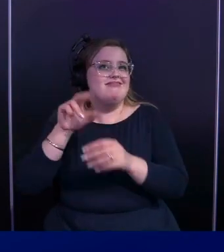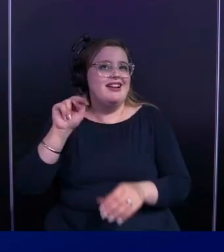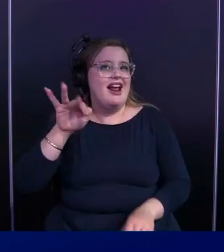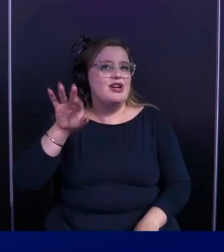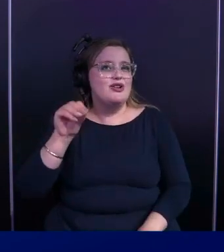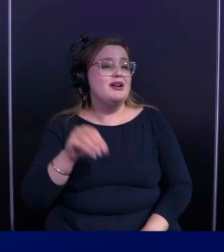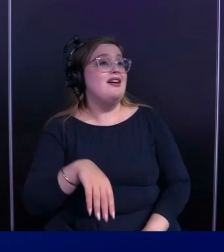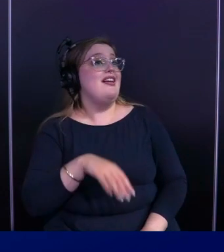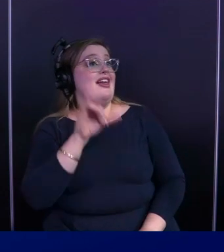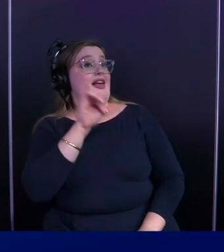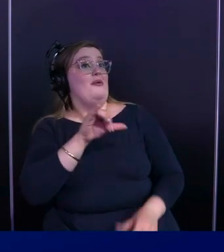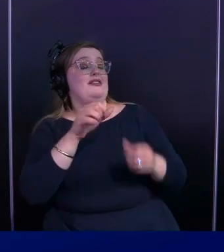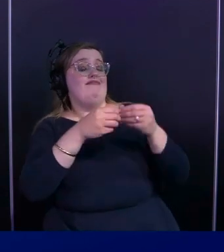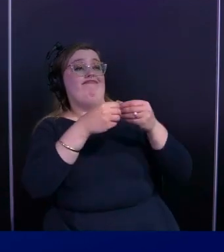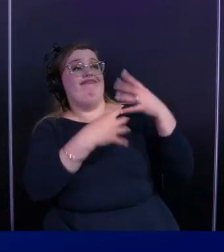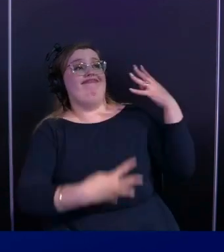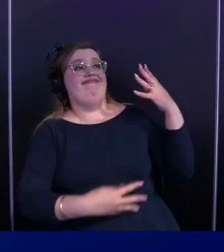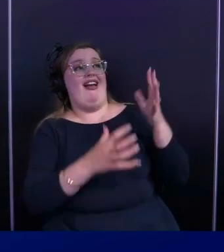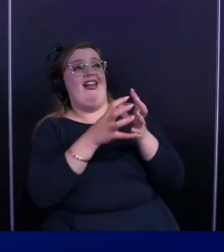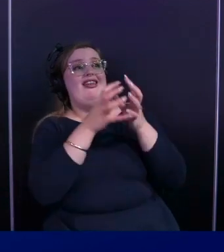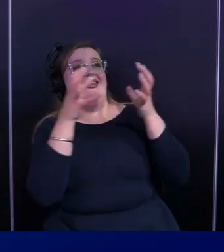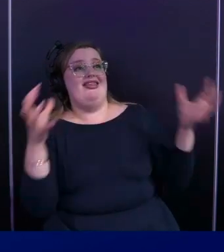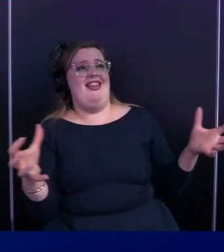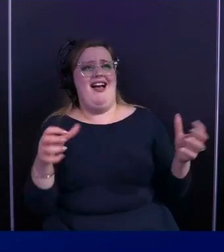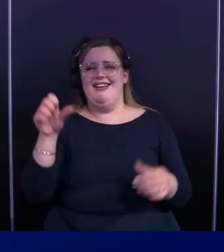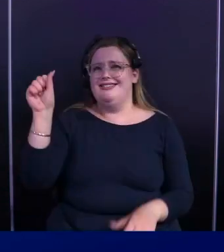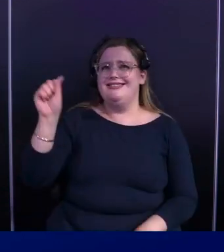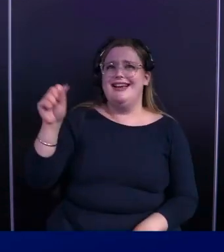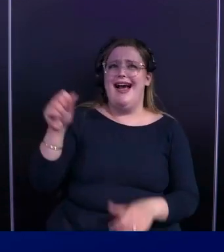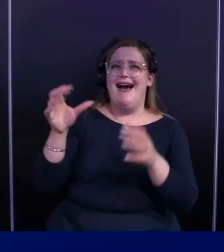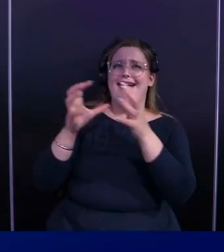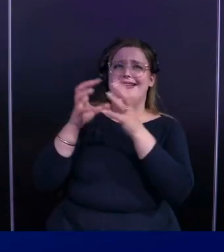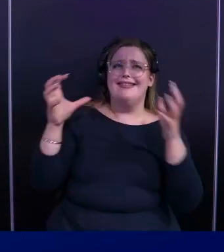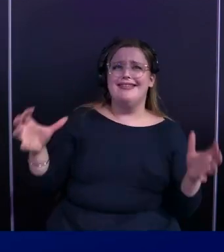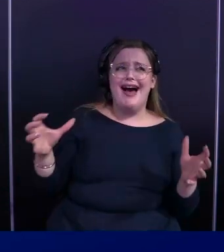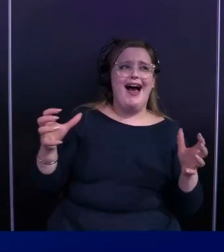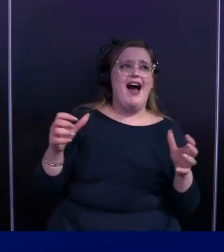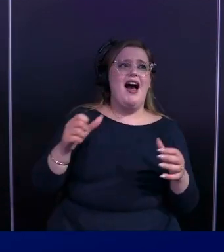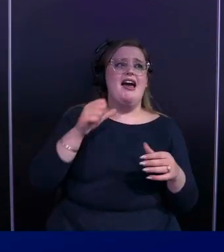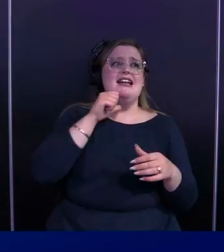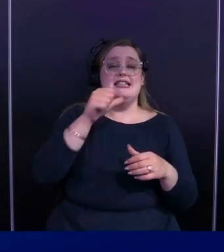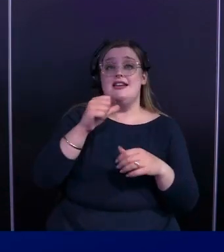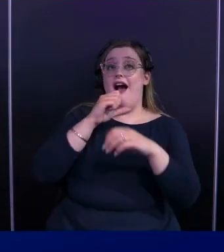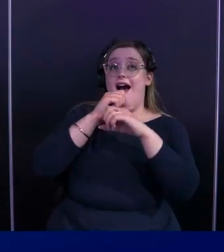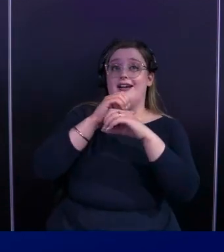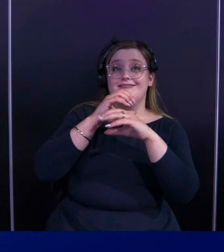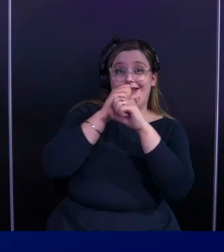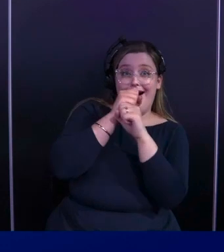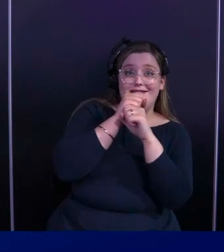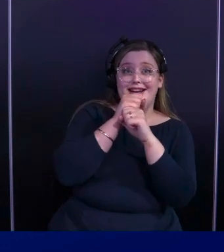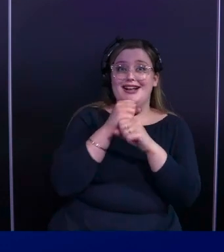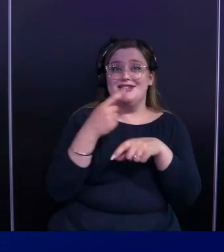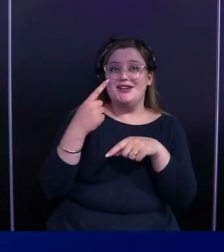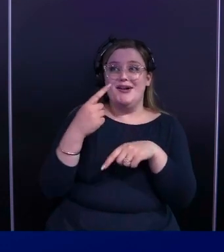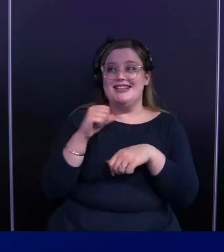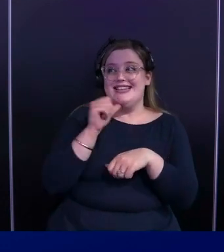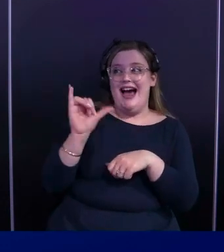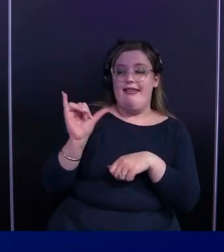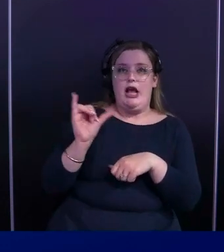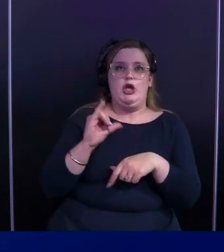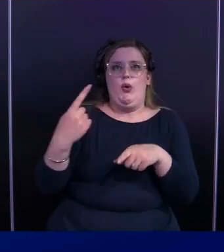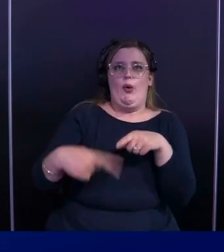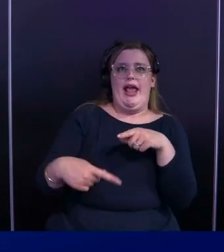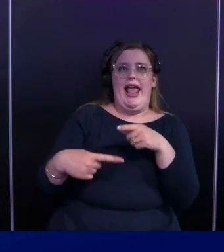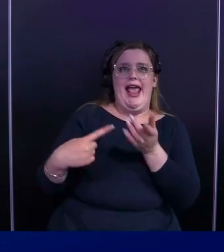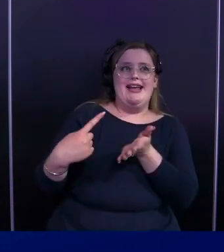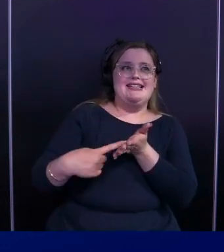So that's a lot of stuff there. It is a lot of stuff, and I'm like, so it's not confidential as we can't talk about it to others, you know. Right. No, it's